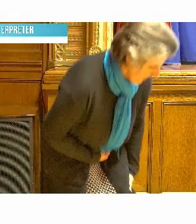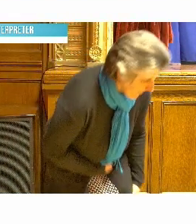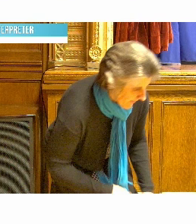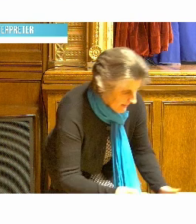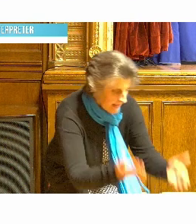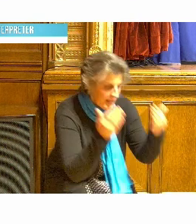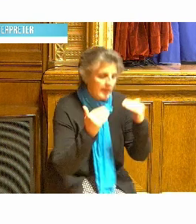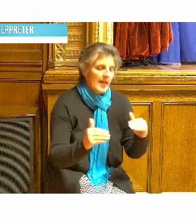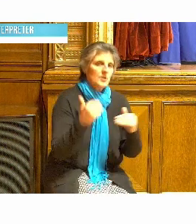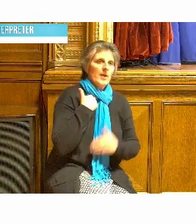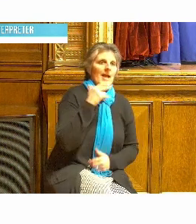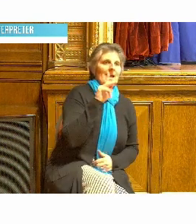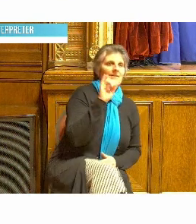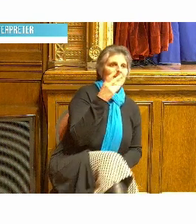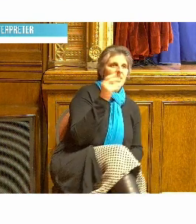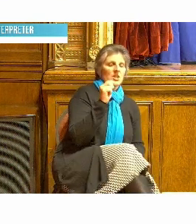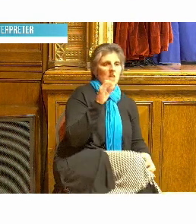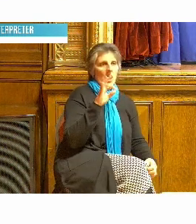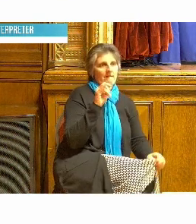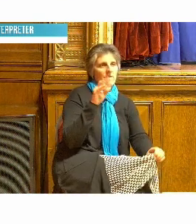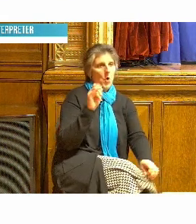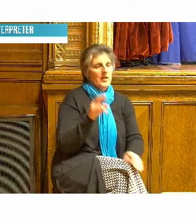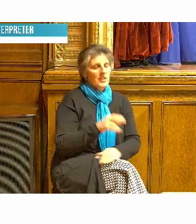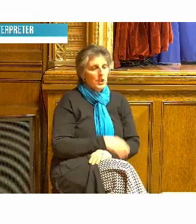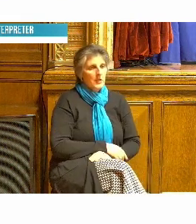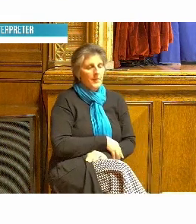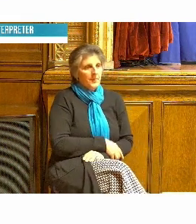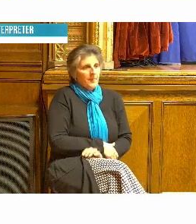have Keisha Forrester.